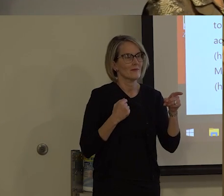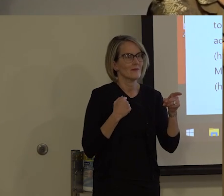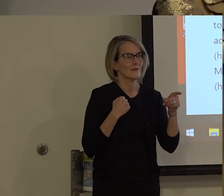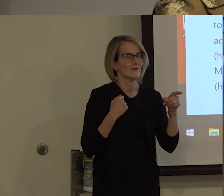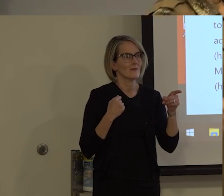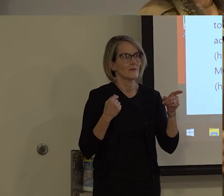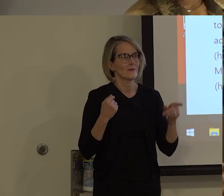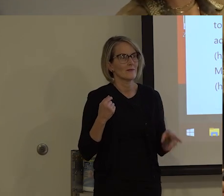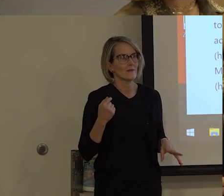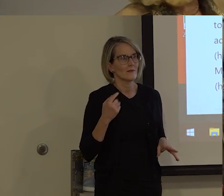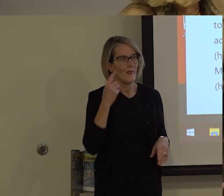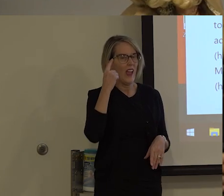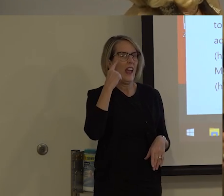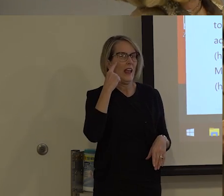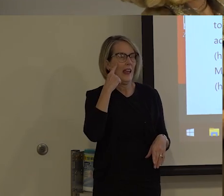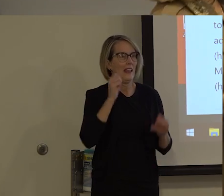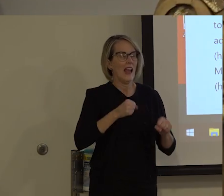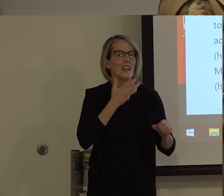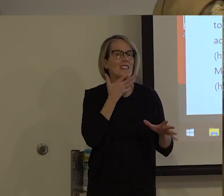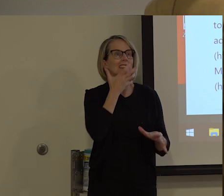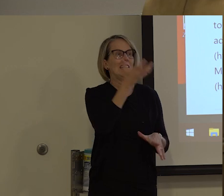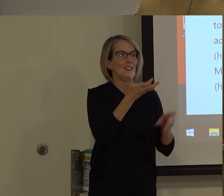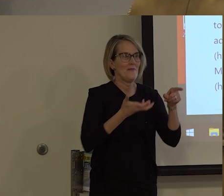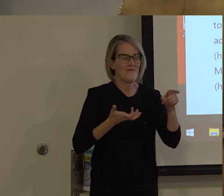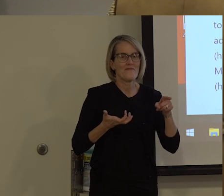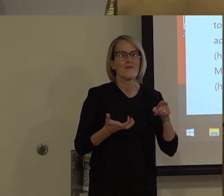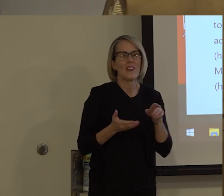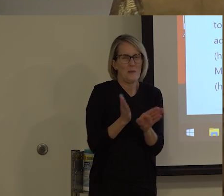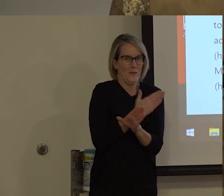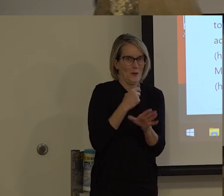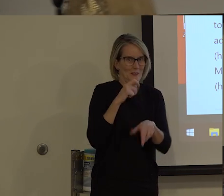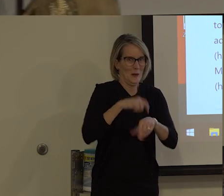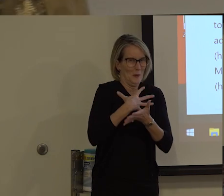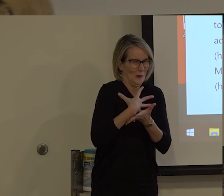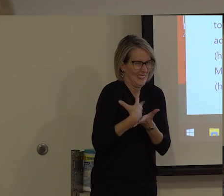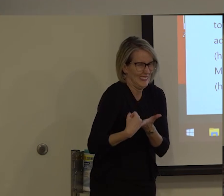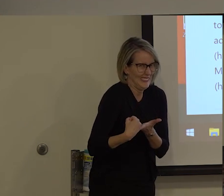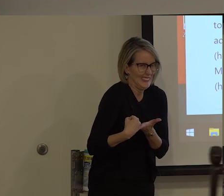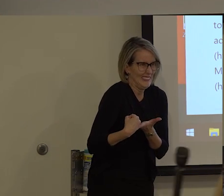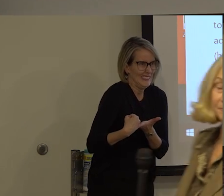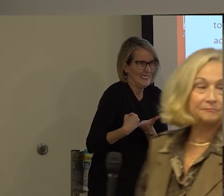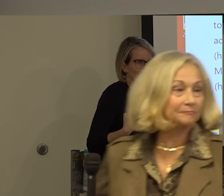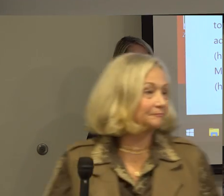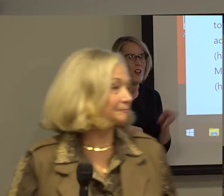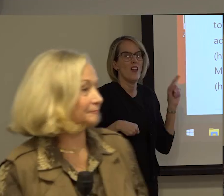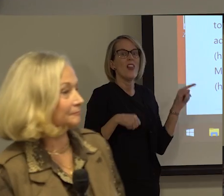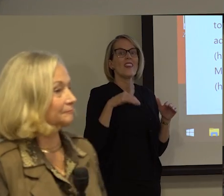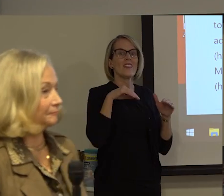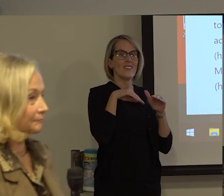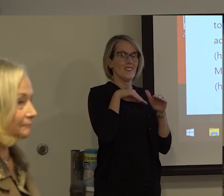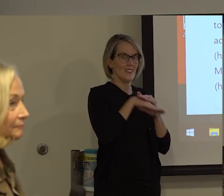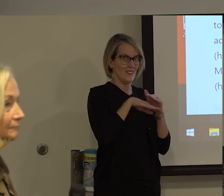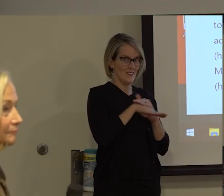I think I can also yell. I want to make sure before time is over, is this accessibility part